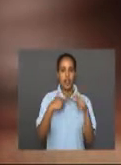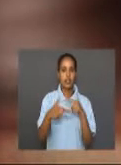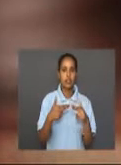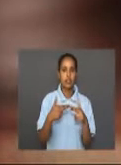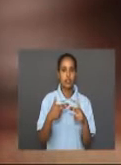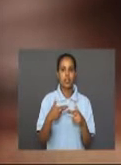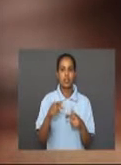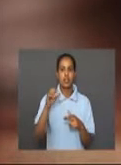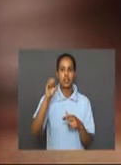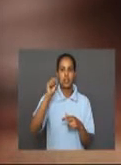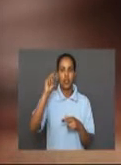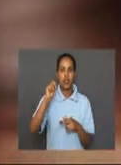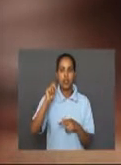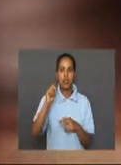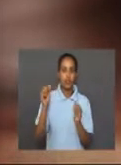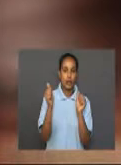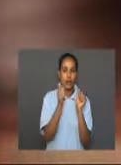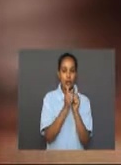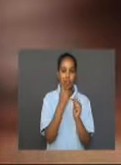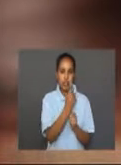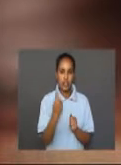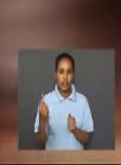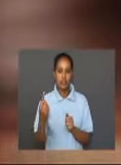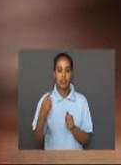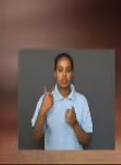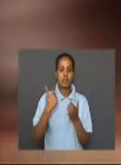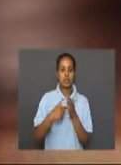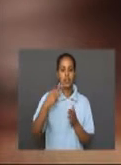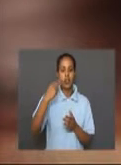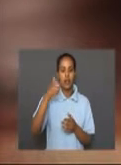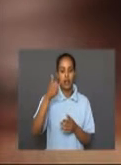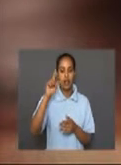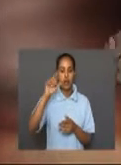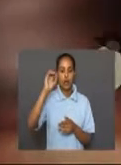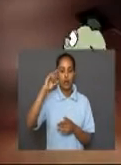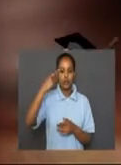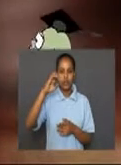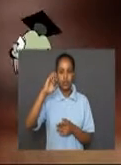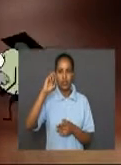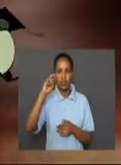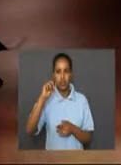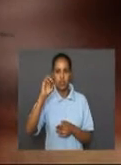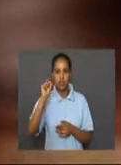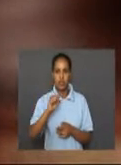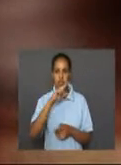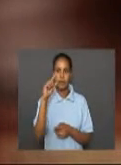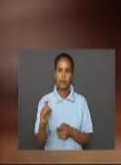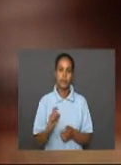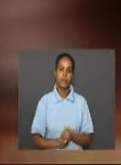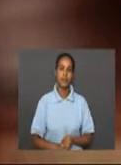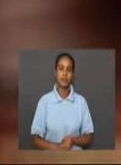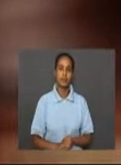Tin is extracted from cassiterite by using carbon as a reducing